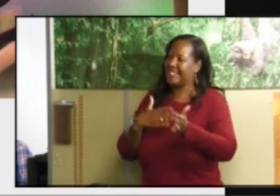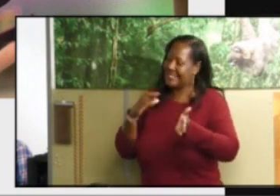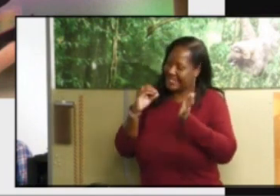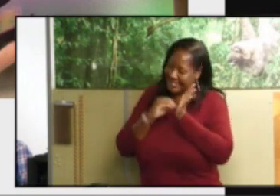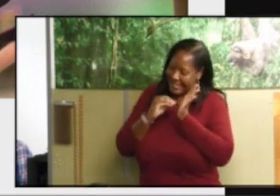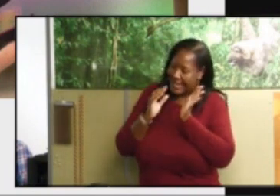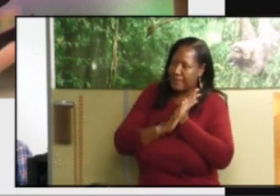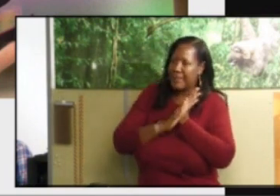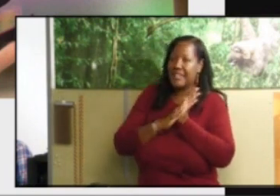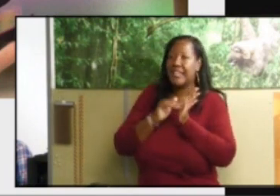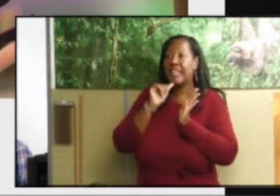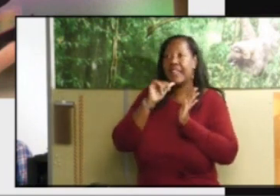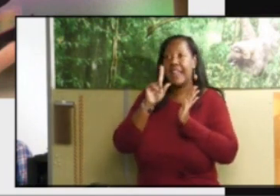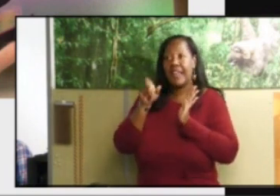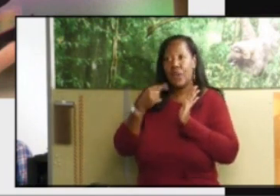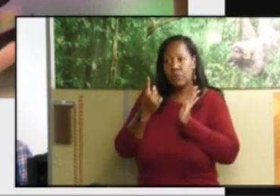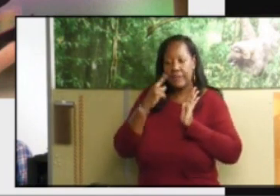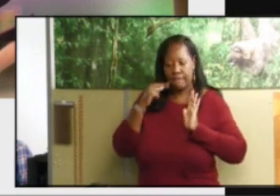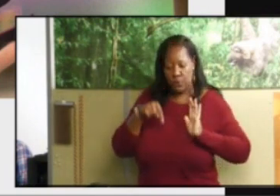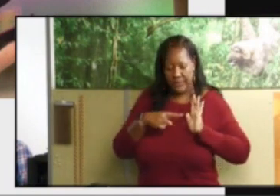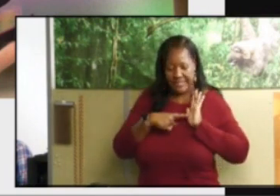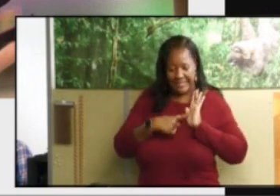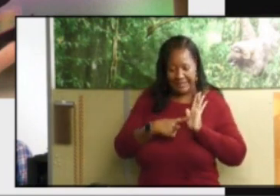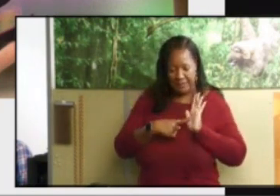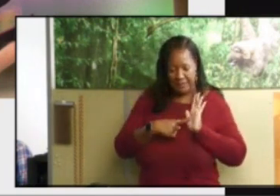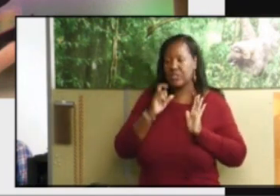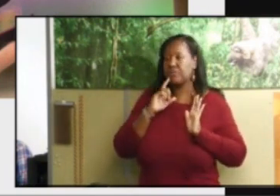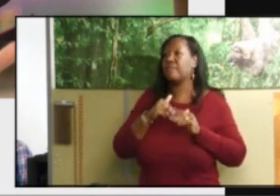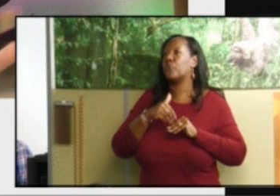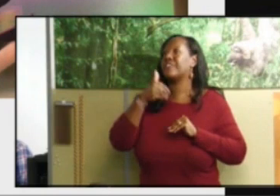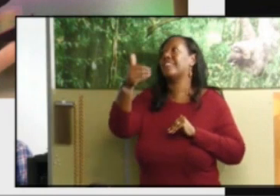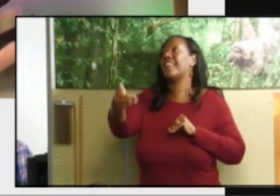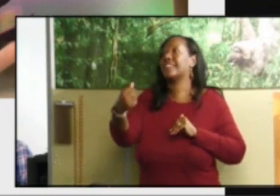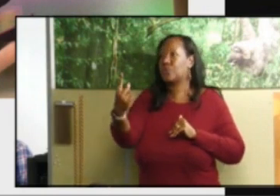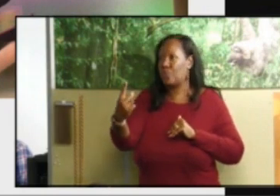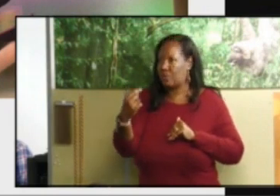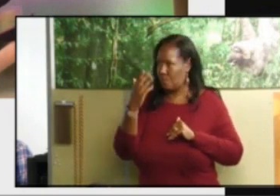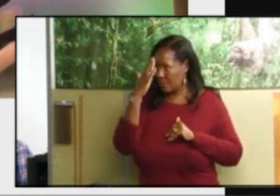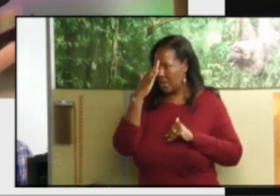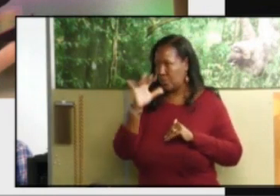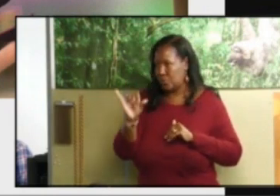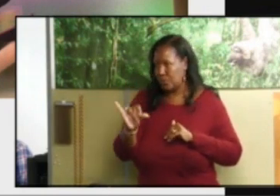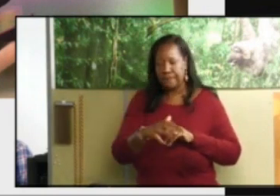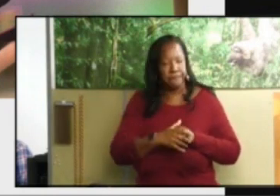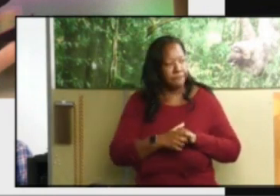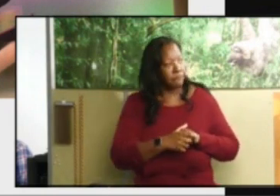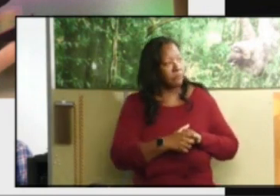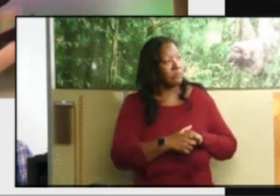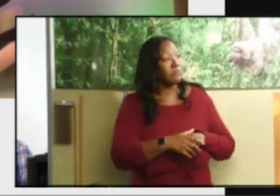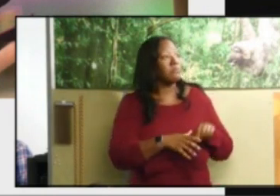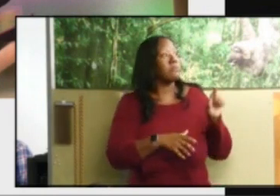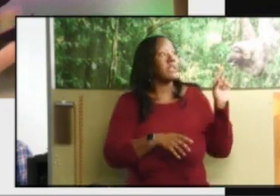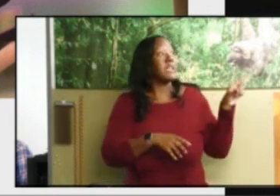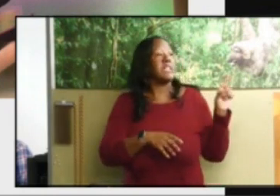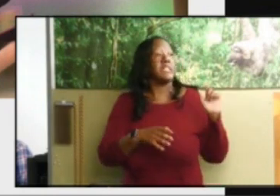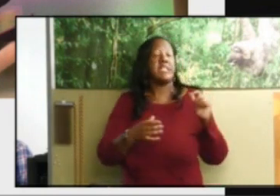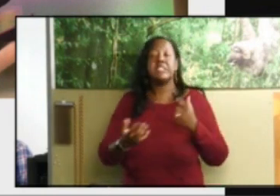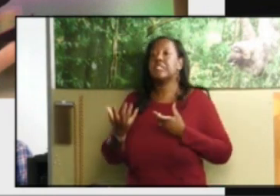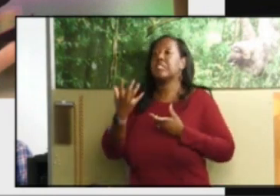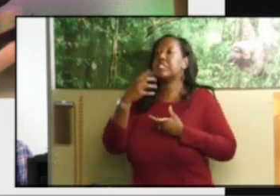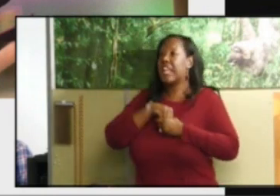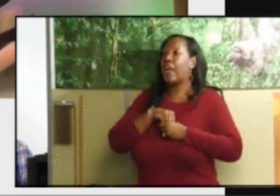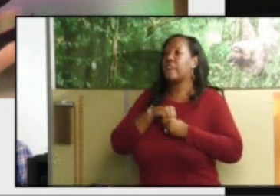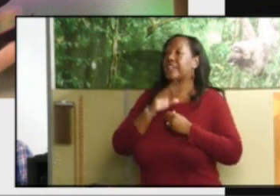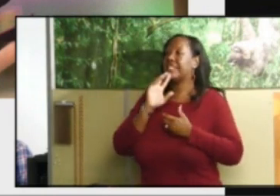not just to inform this exhibition, but the next round. This was a inherited design for the structures of the